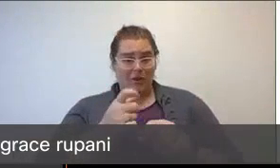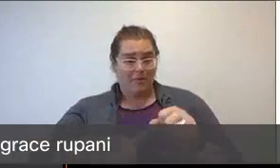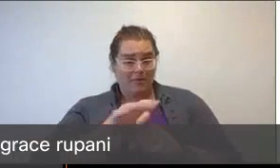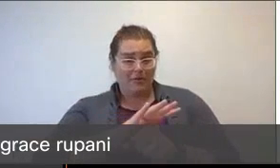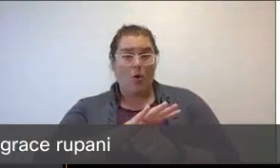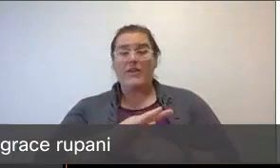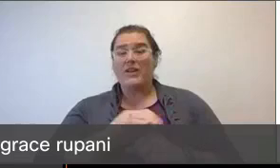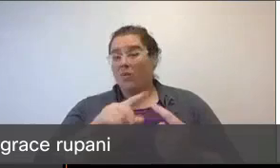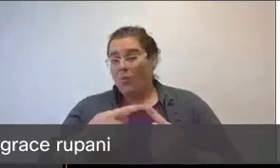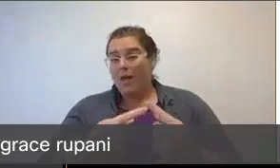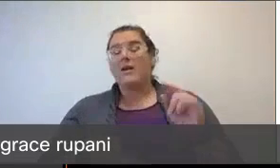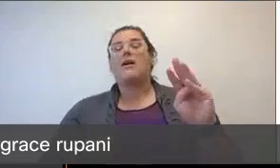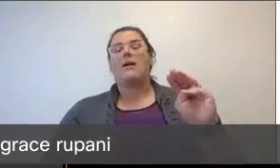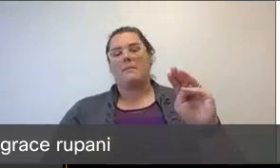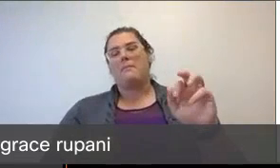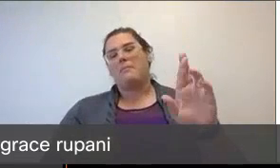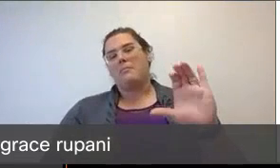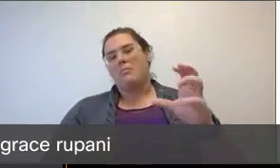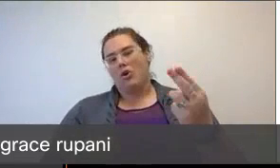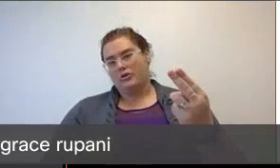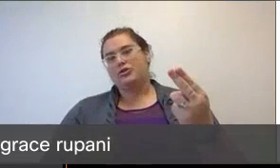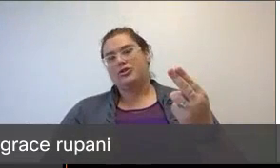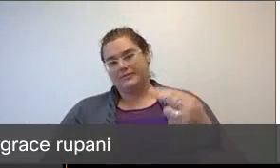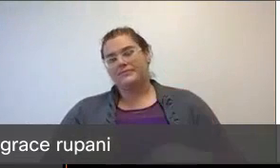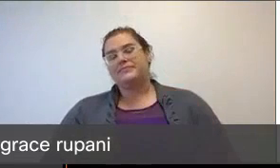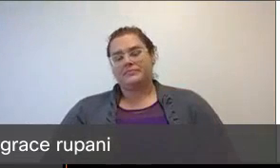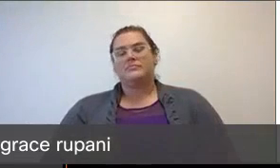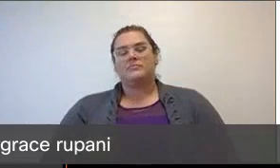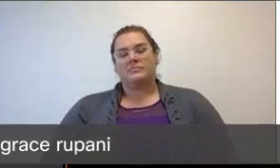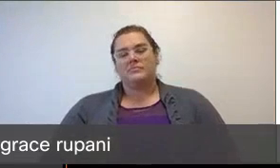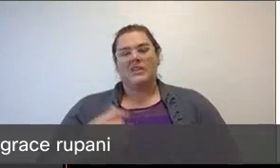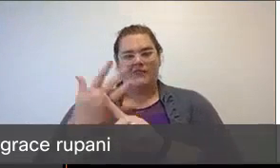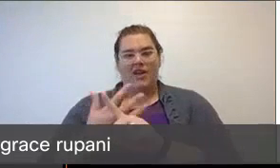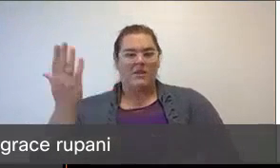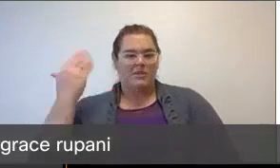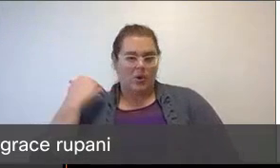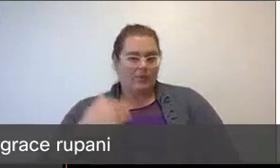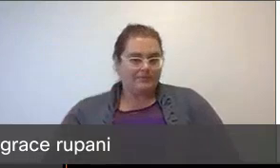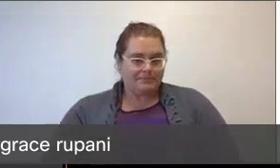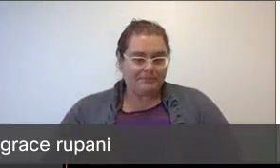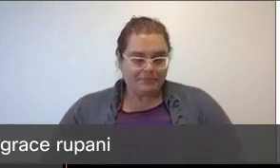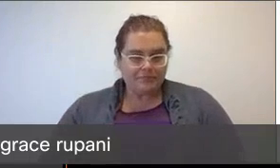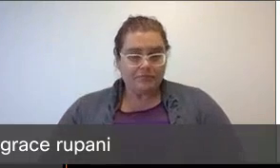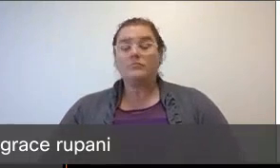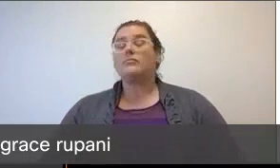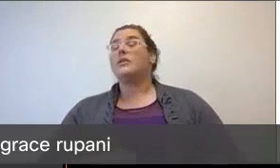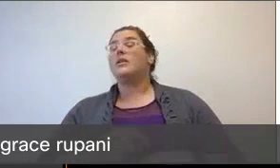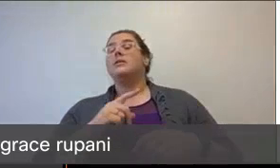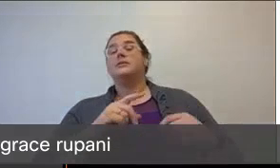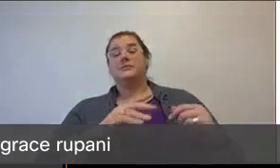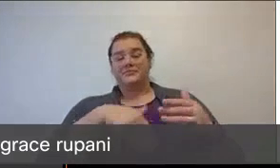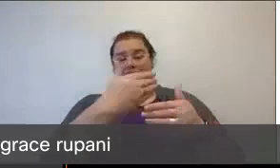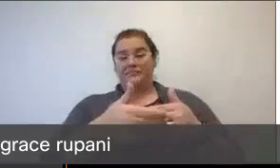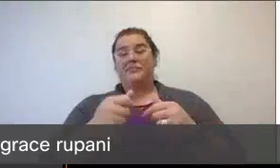Amongst provider staff, We have had 706